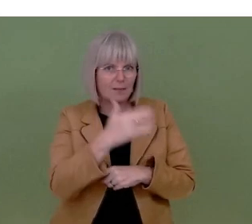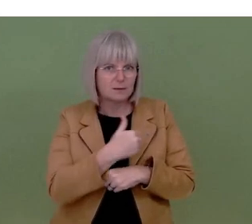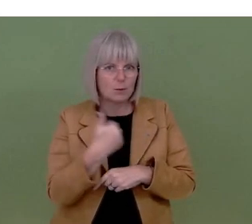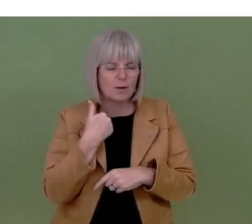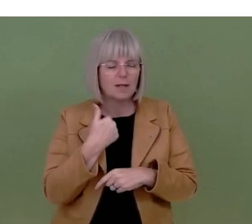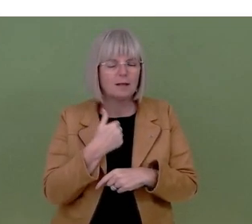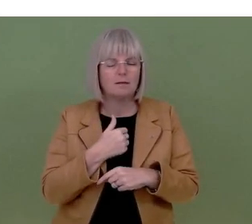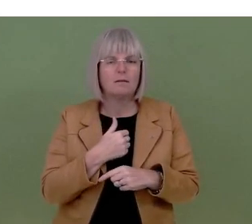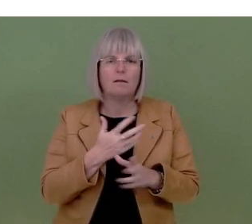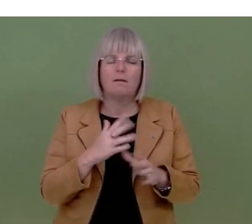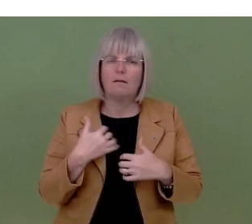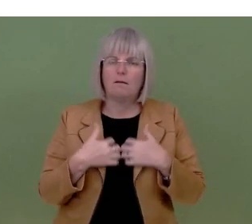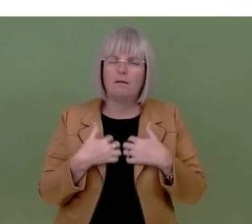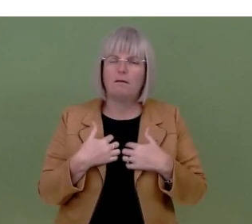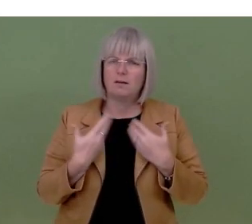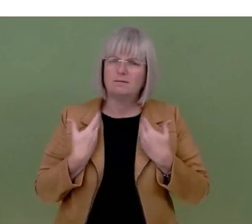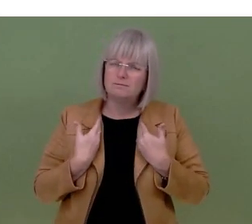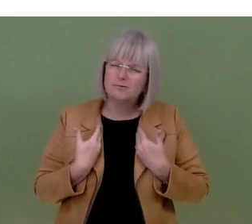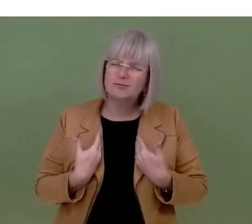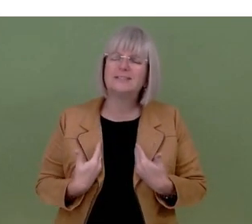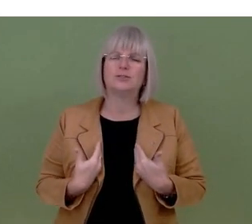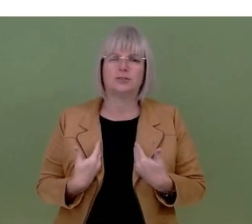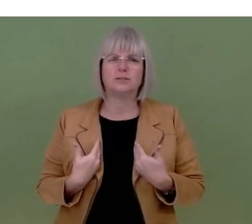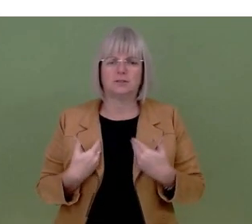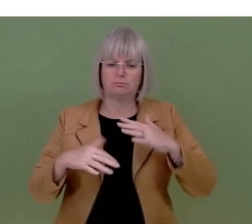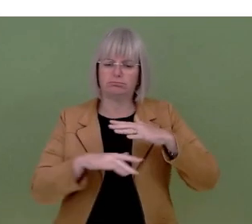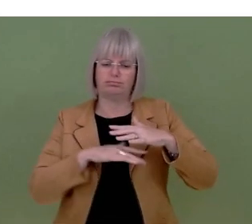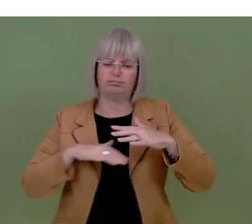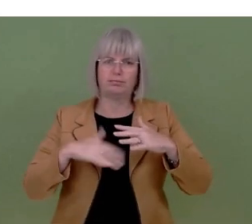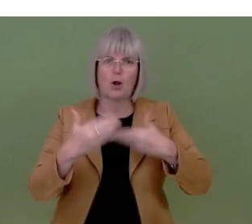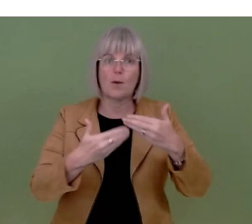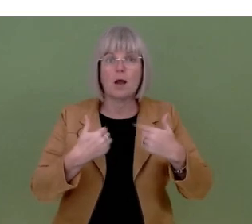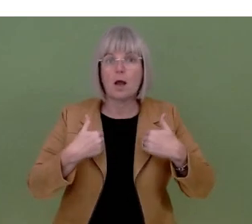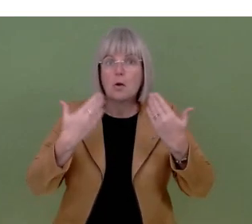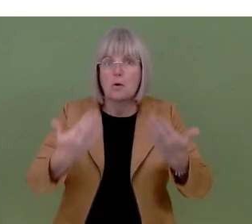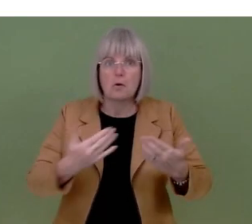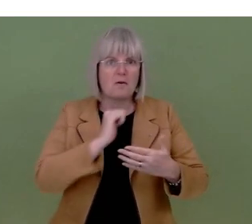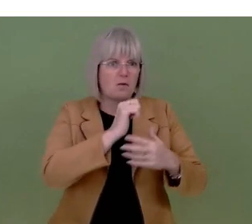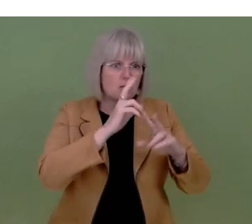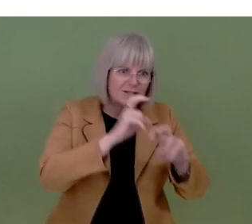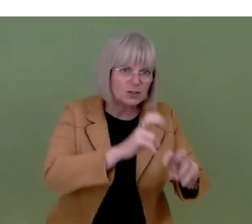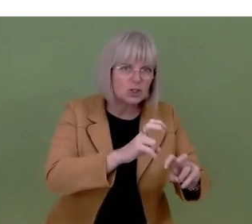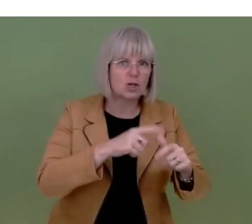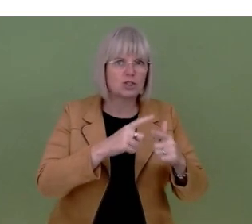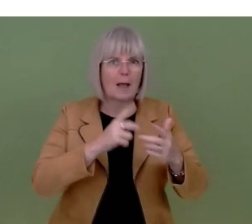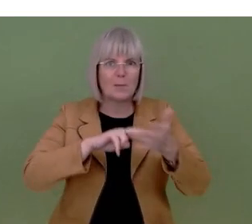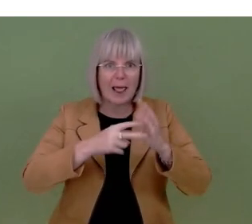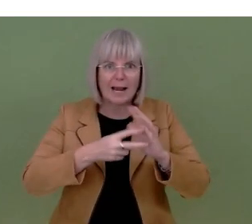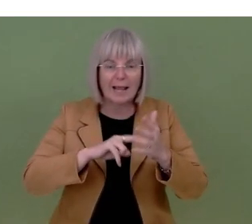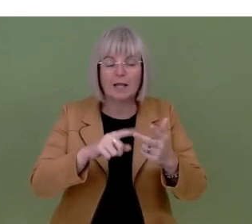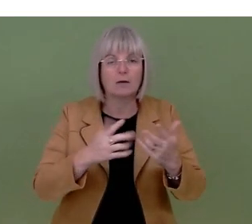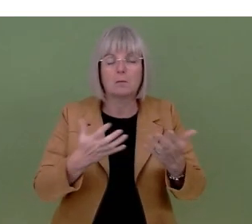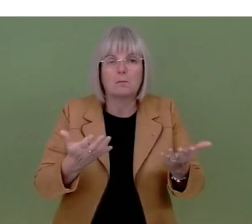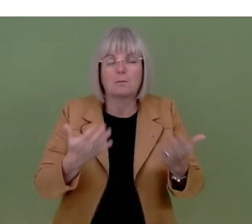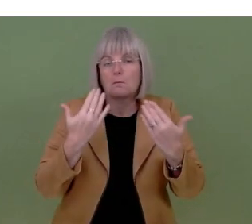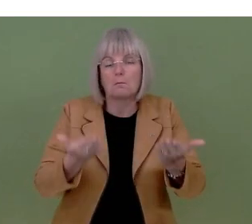on that I'm not necessarily aware of in terms of research and planning and ideas about how to take